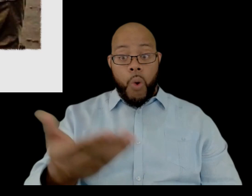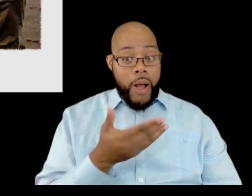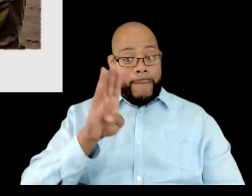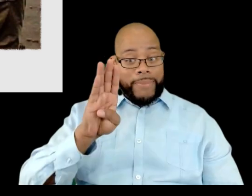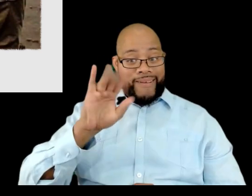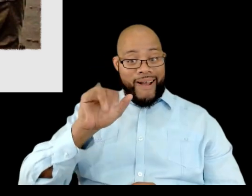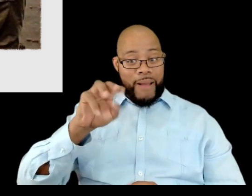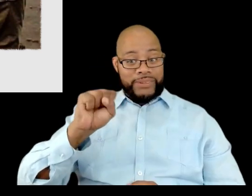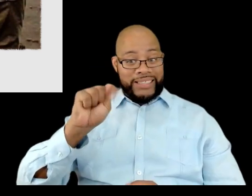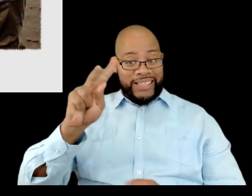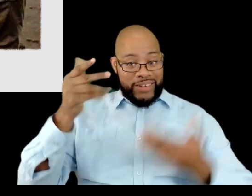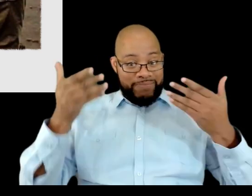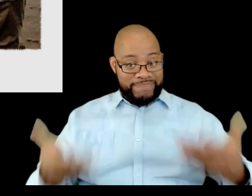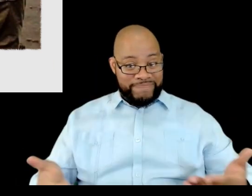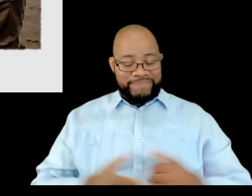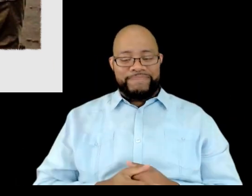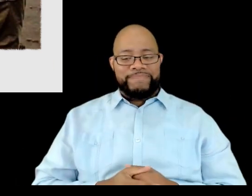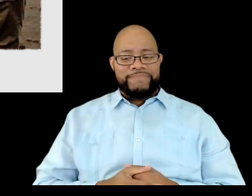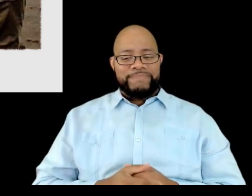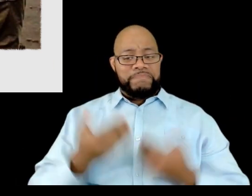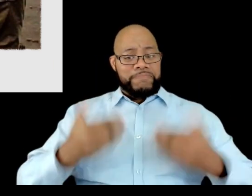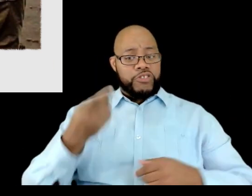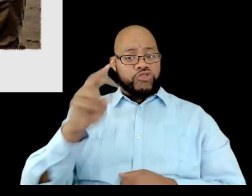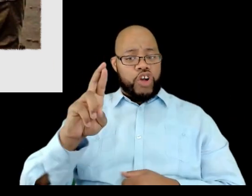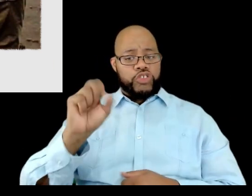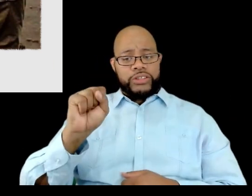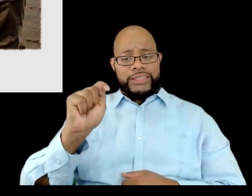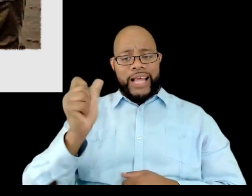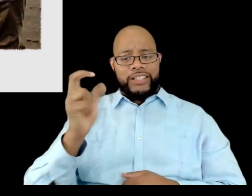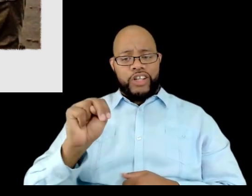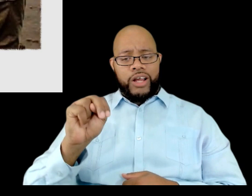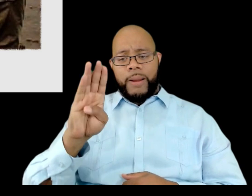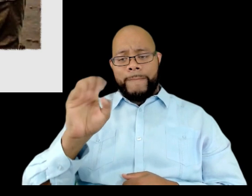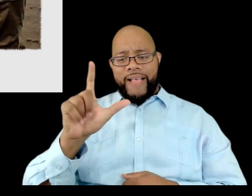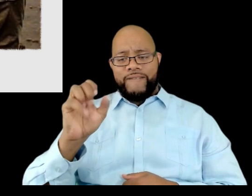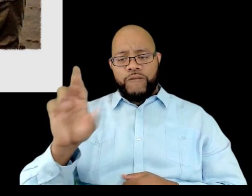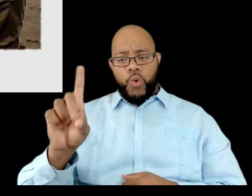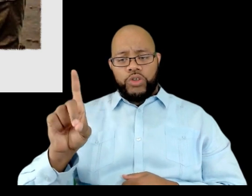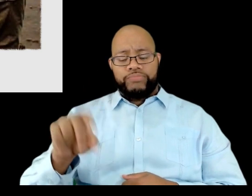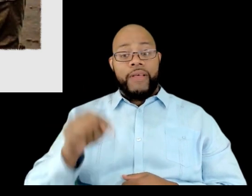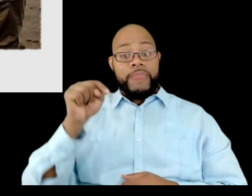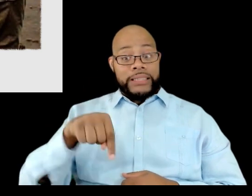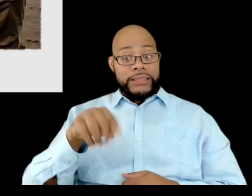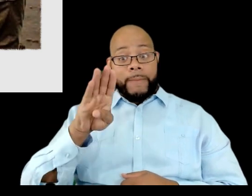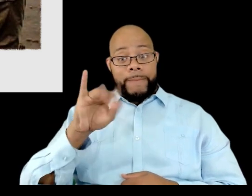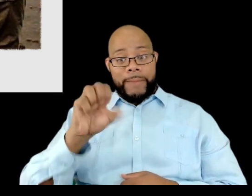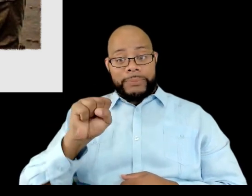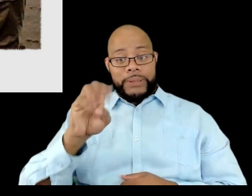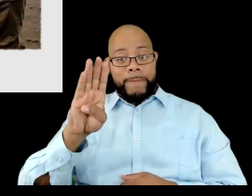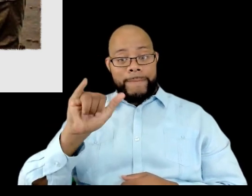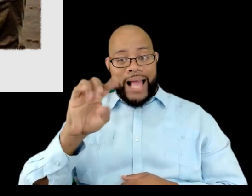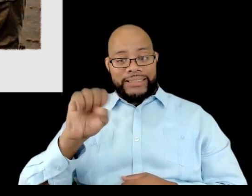Welcome to BIMS TV. I'm Dr. Stanton Belford, and this is BIMS